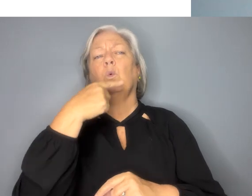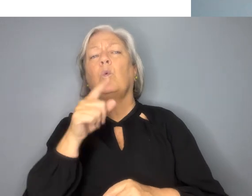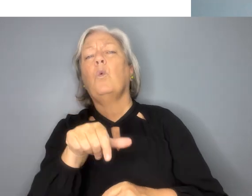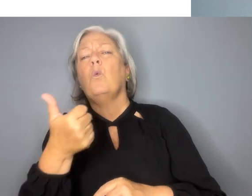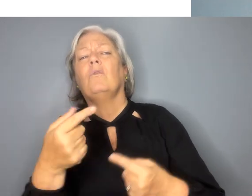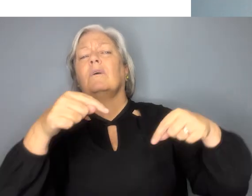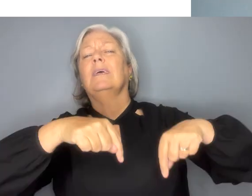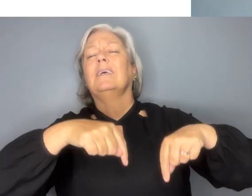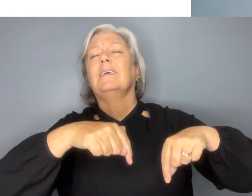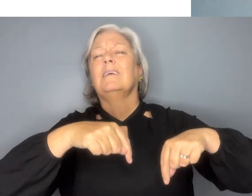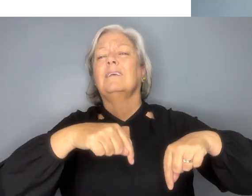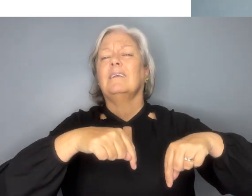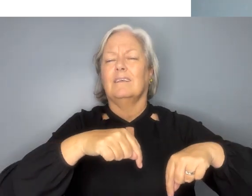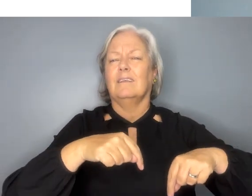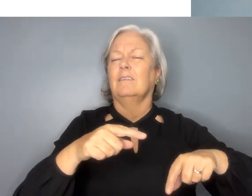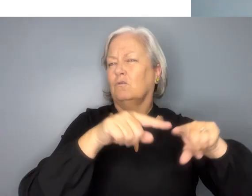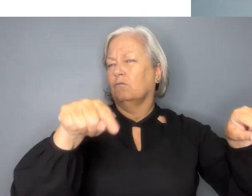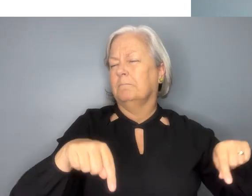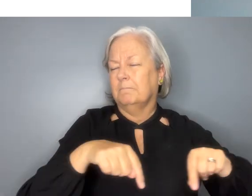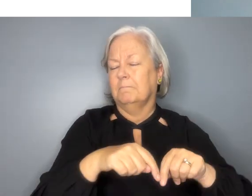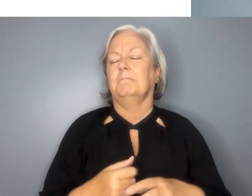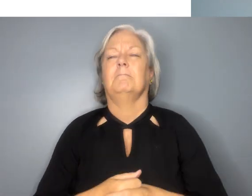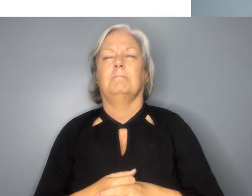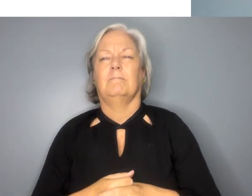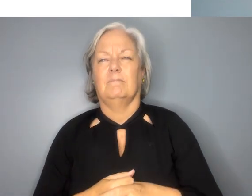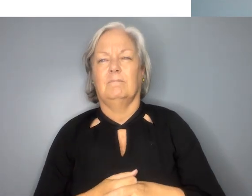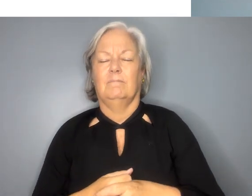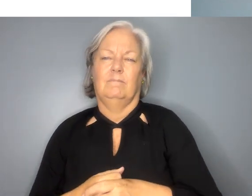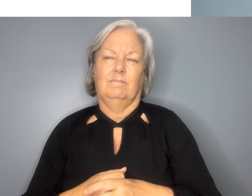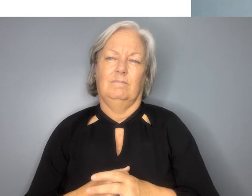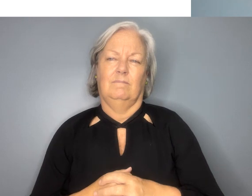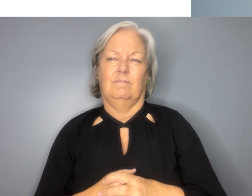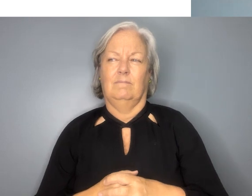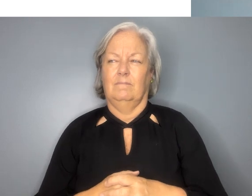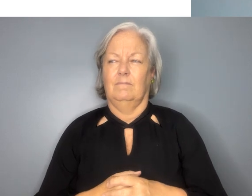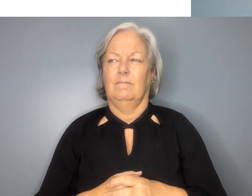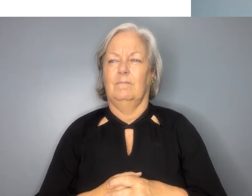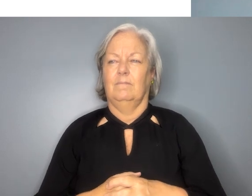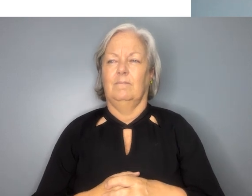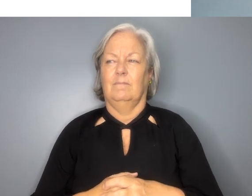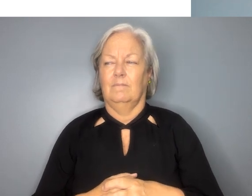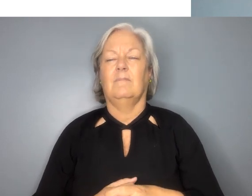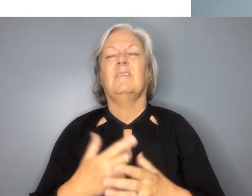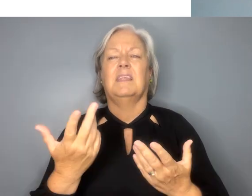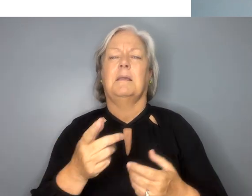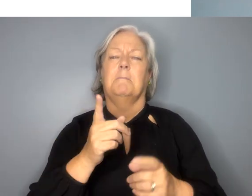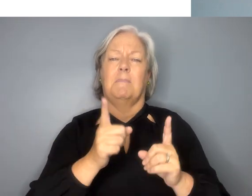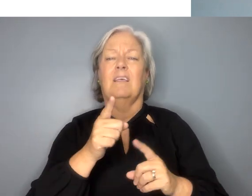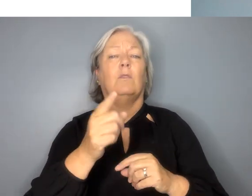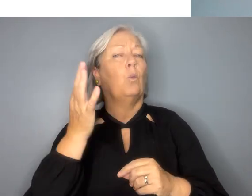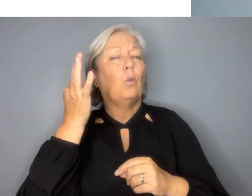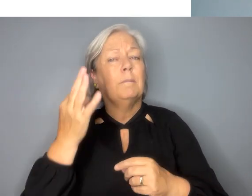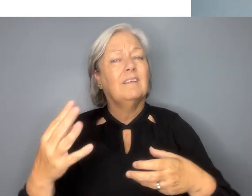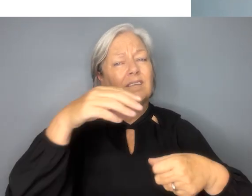here. I know that we have done a similar thing with people with disabilities when it comes to addressing gender, specifically with the inclusion of women and the need to